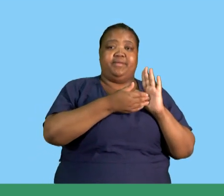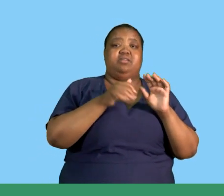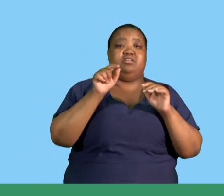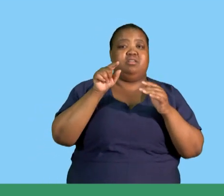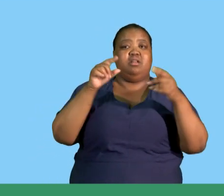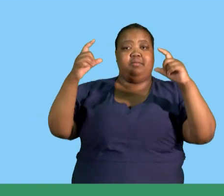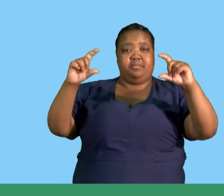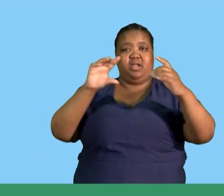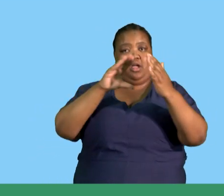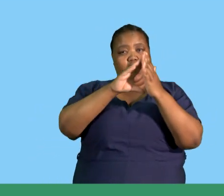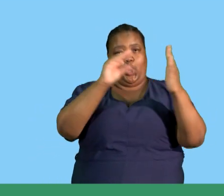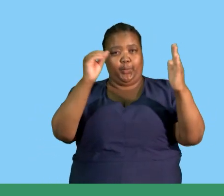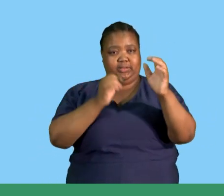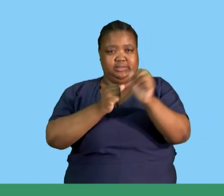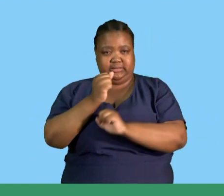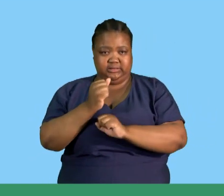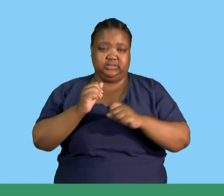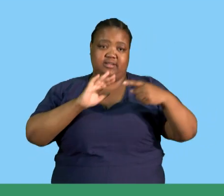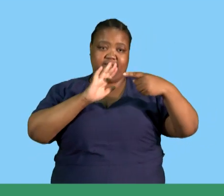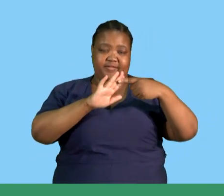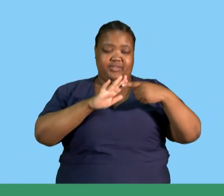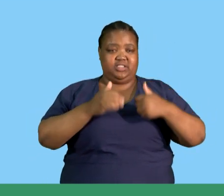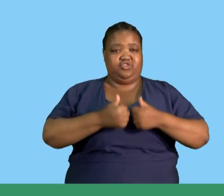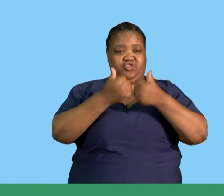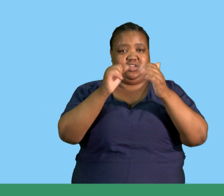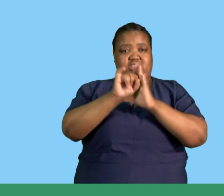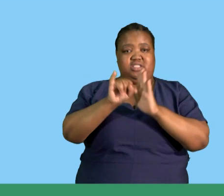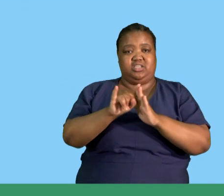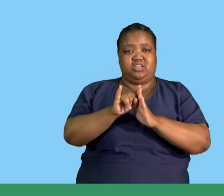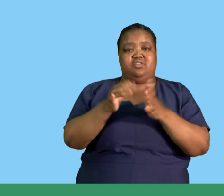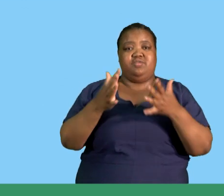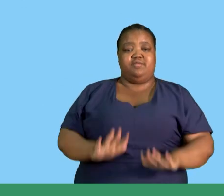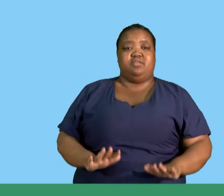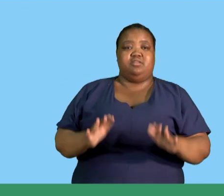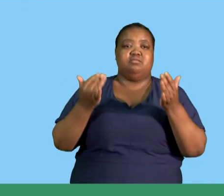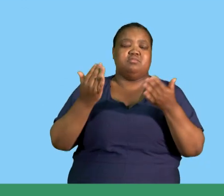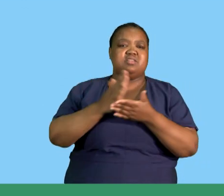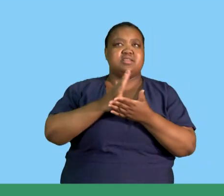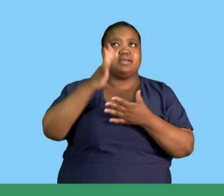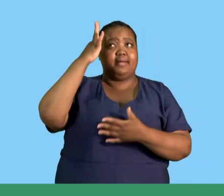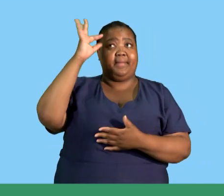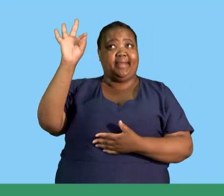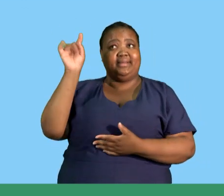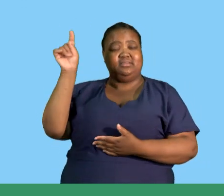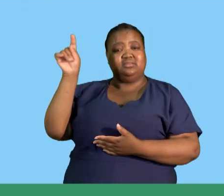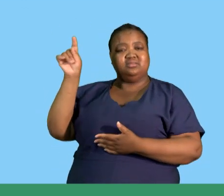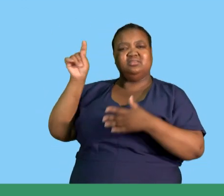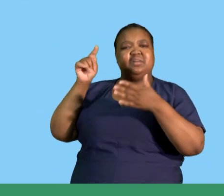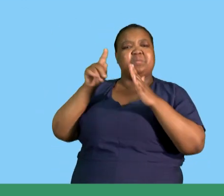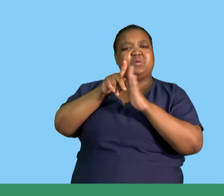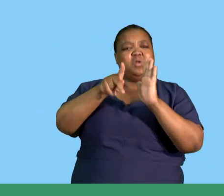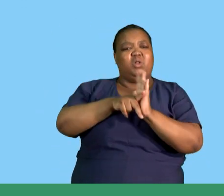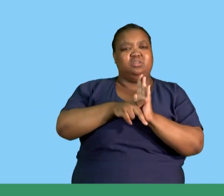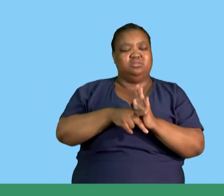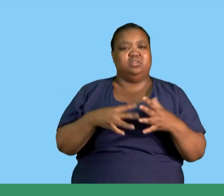straight from this. Right, so this was the first challenge that we've identified. It says here, some government